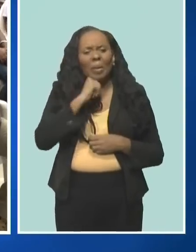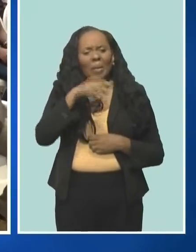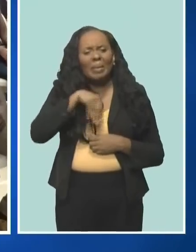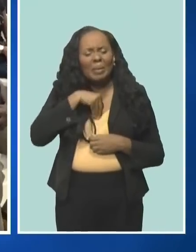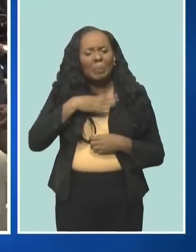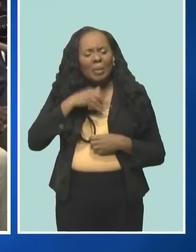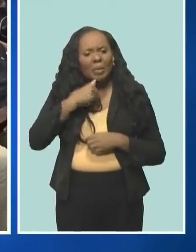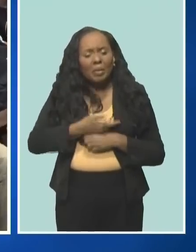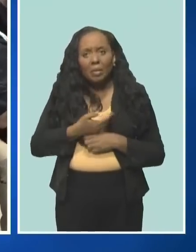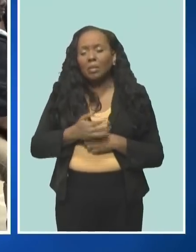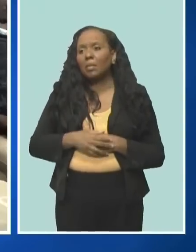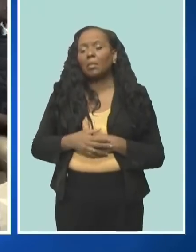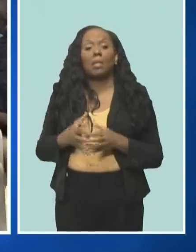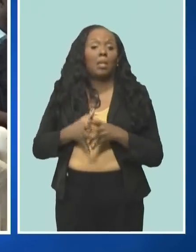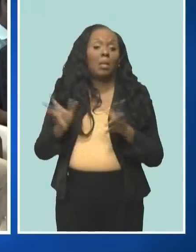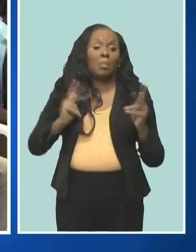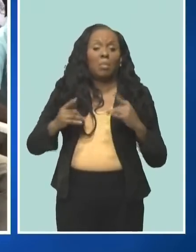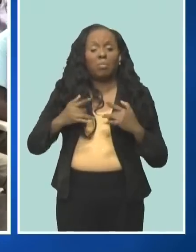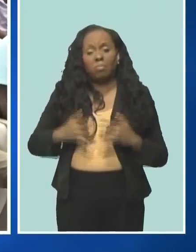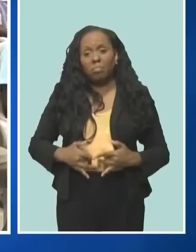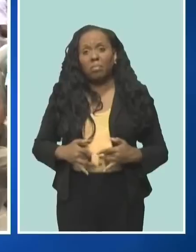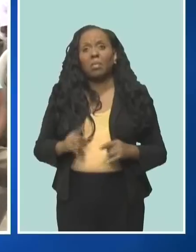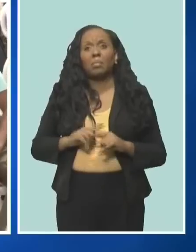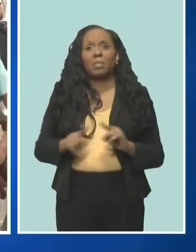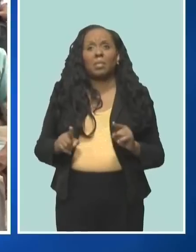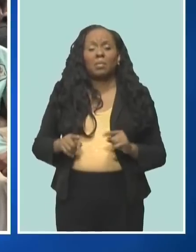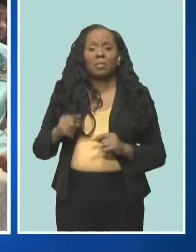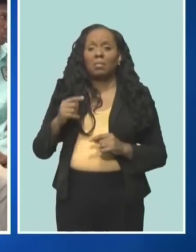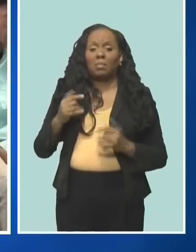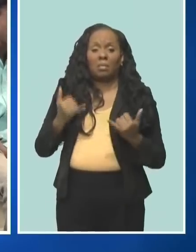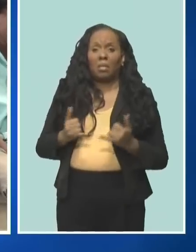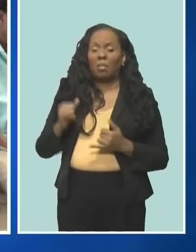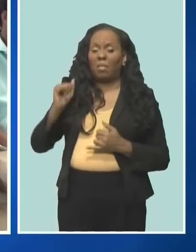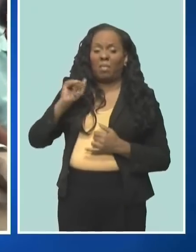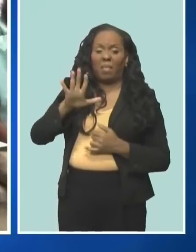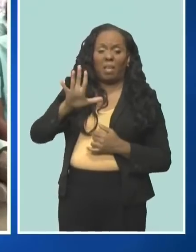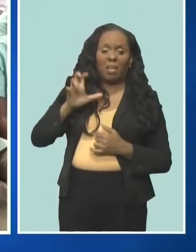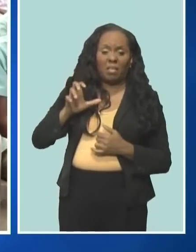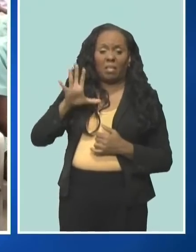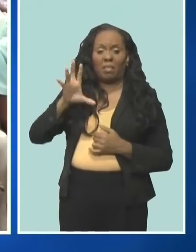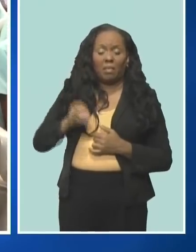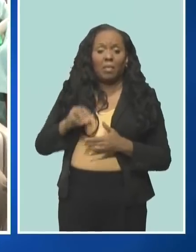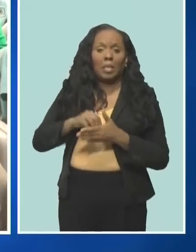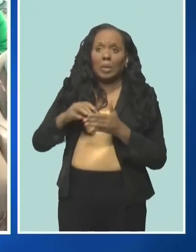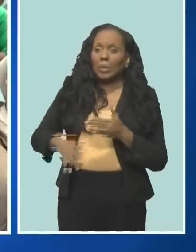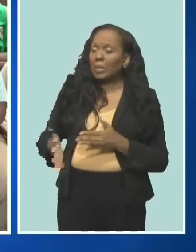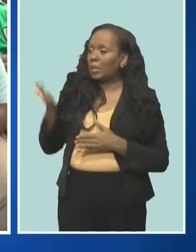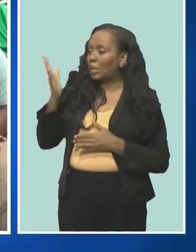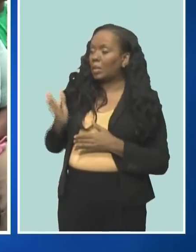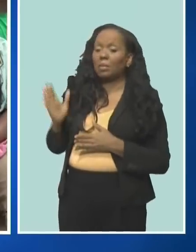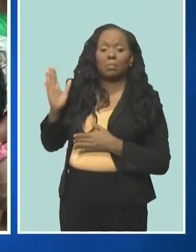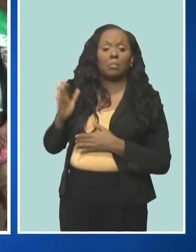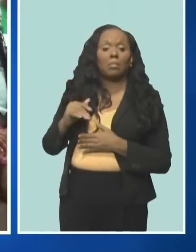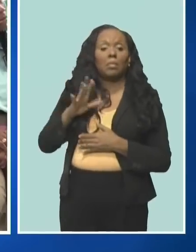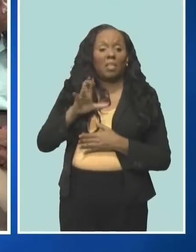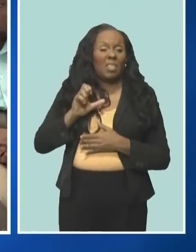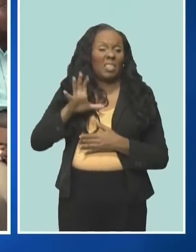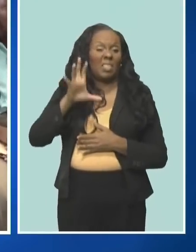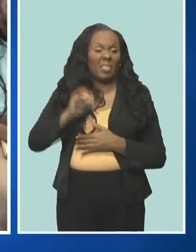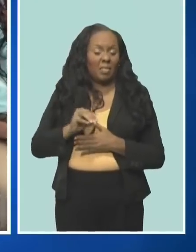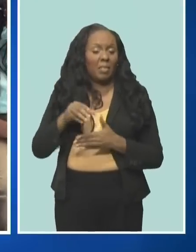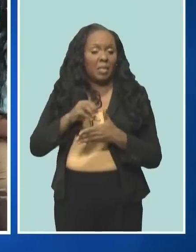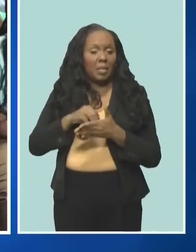year, Ms. Osborne tells the 550 students who gained entry for the 2024 to